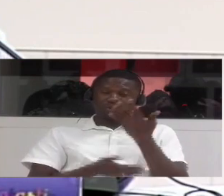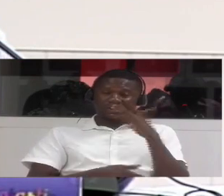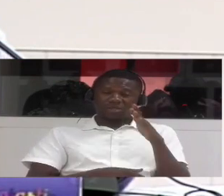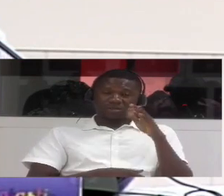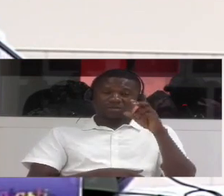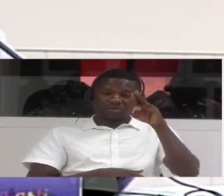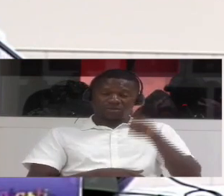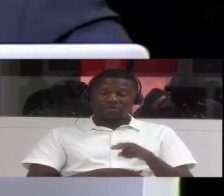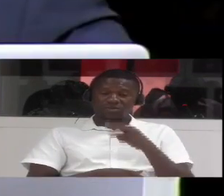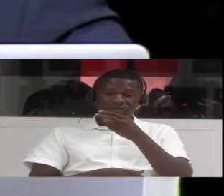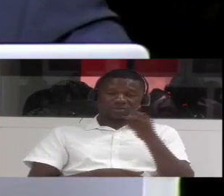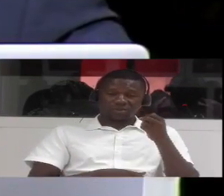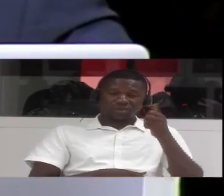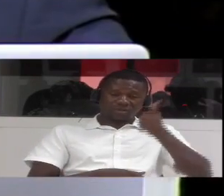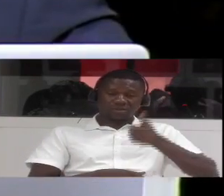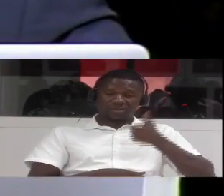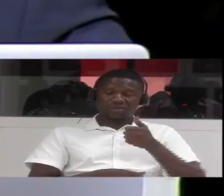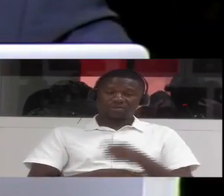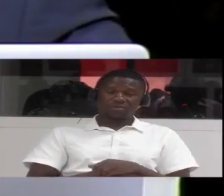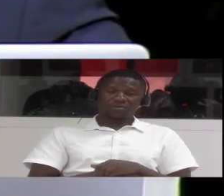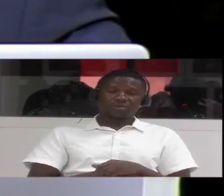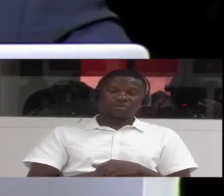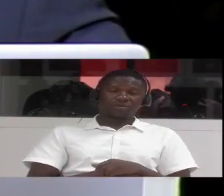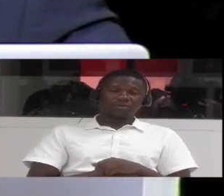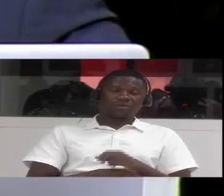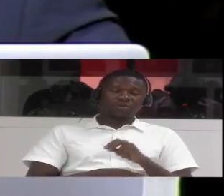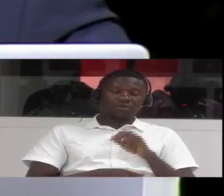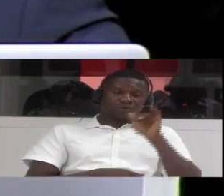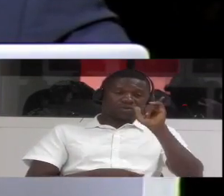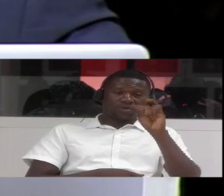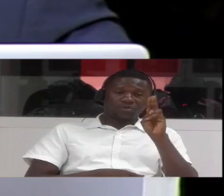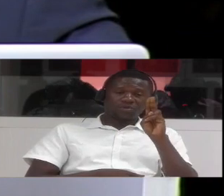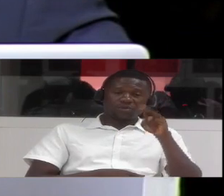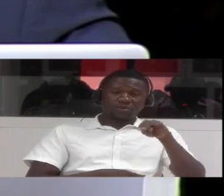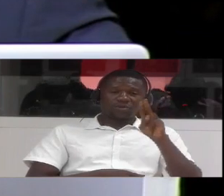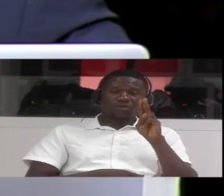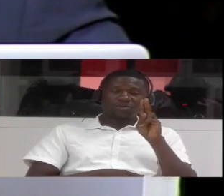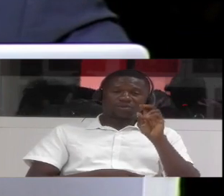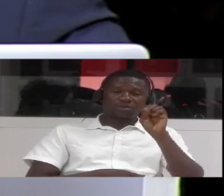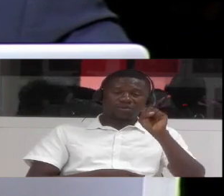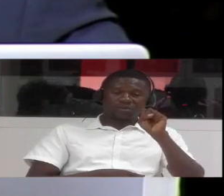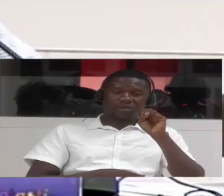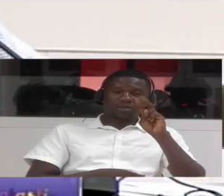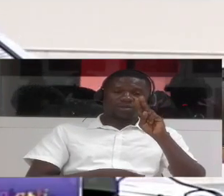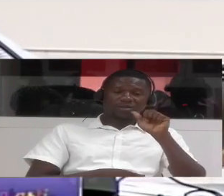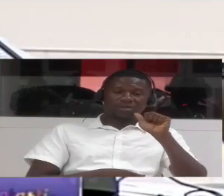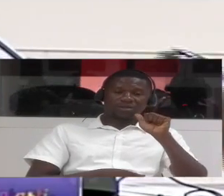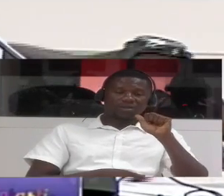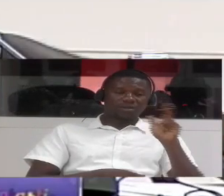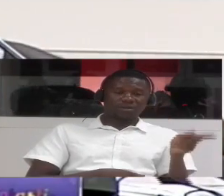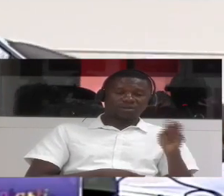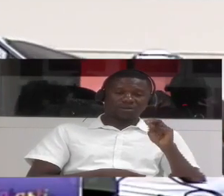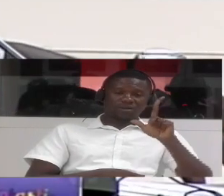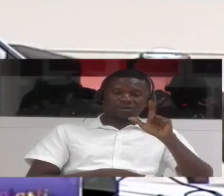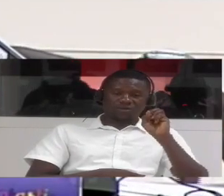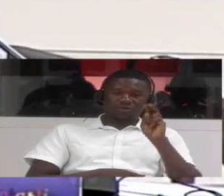2016, Yunus Salim? So it was on the same day that Alhaji Manka was also arrested, when